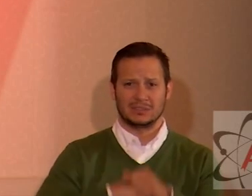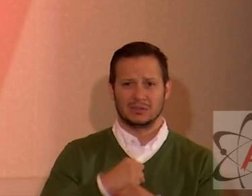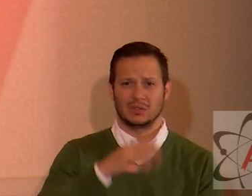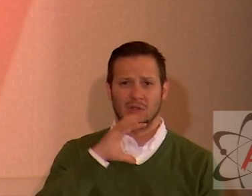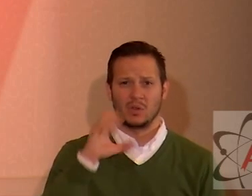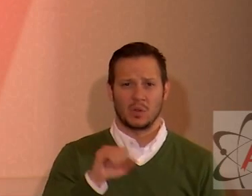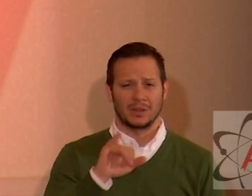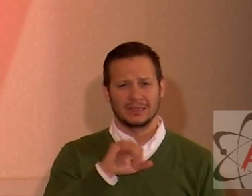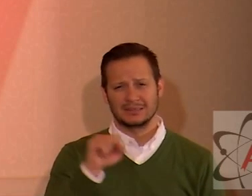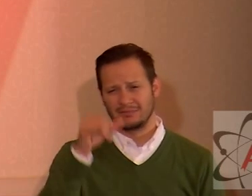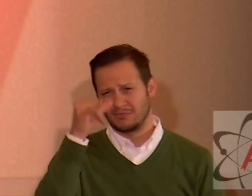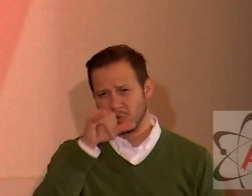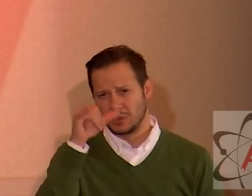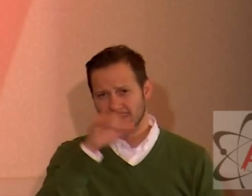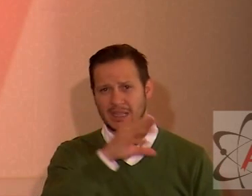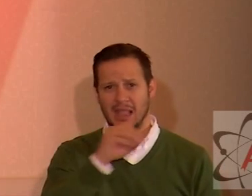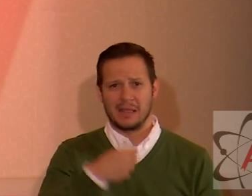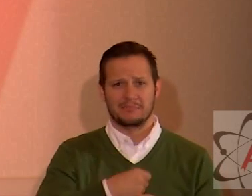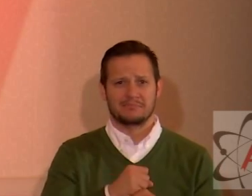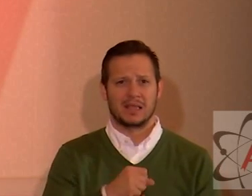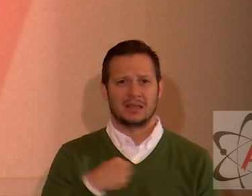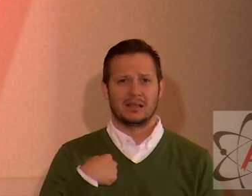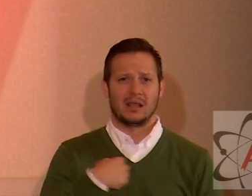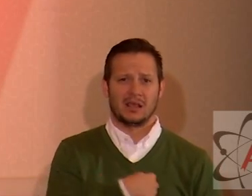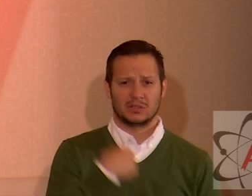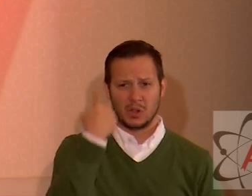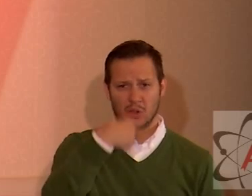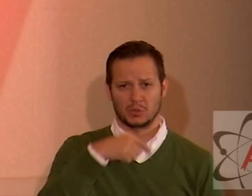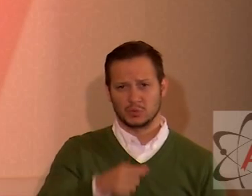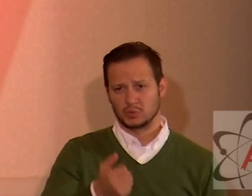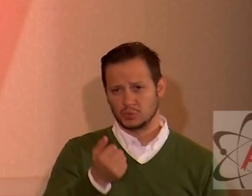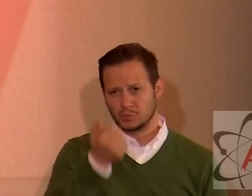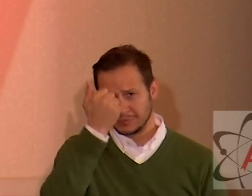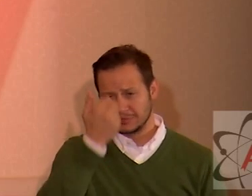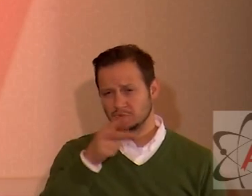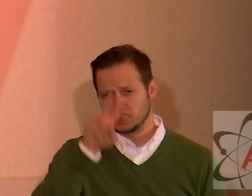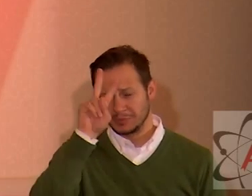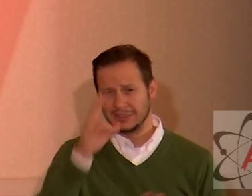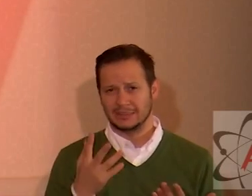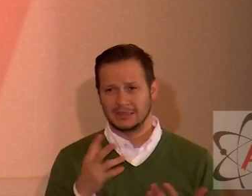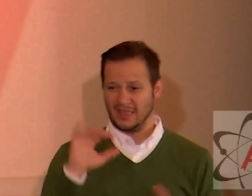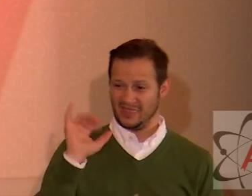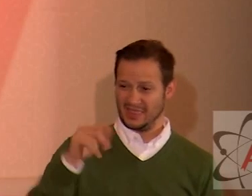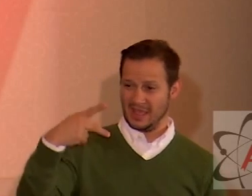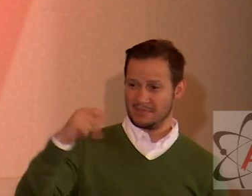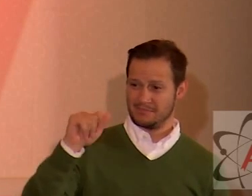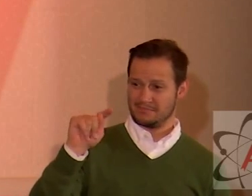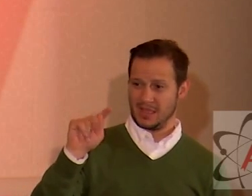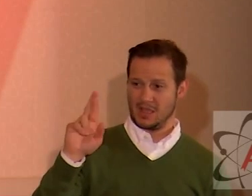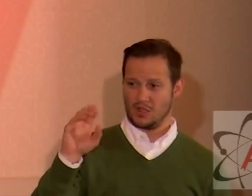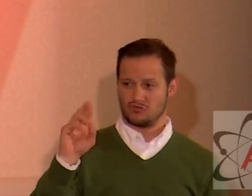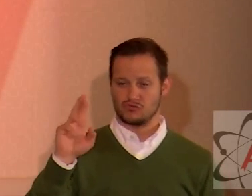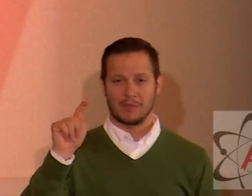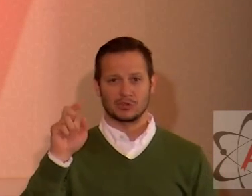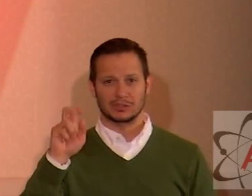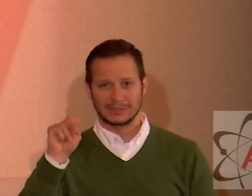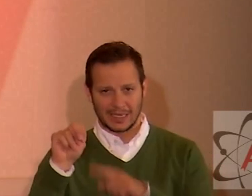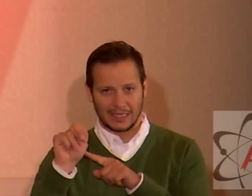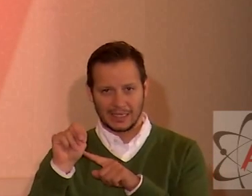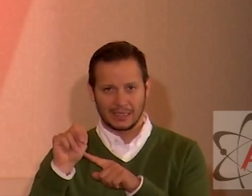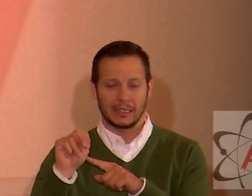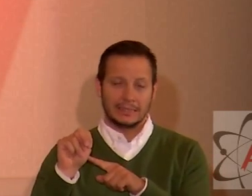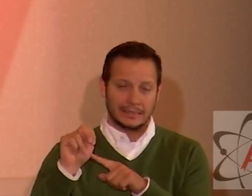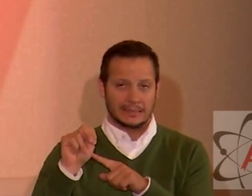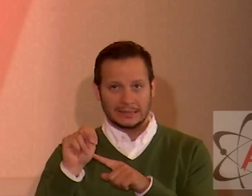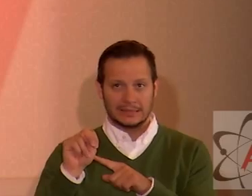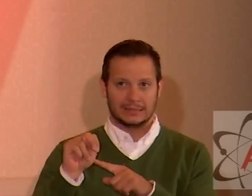is foolish and it makes Christians look stupid. That's Pat Robertson. We're moving him. It's incremental, but